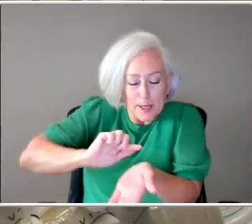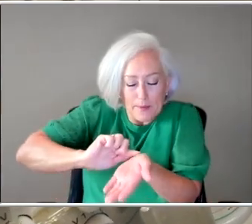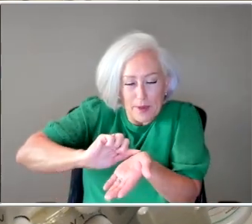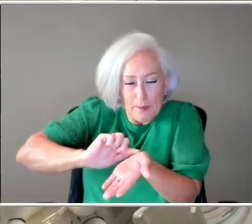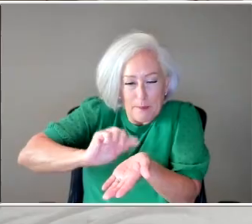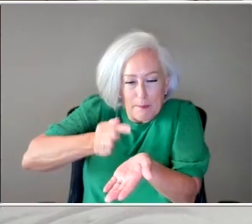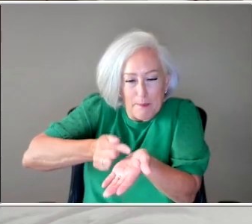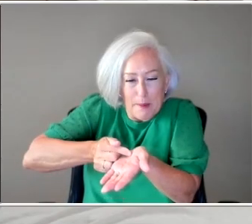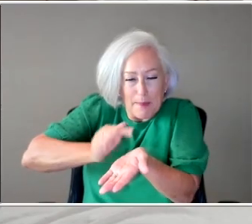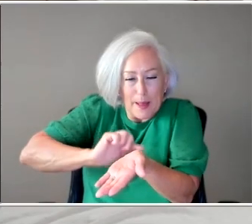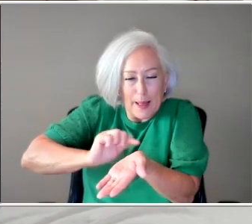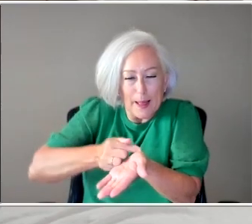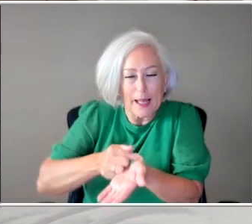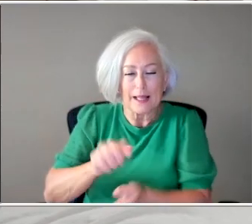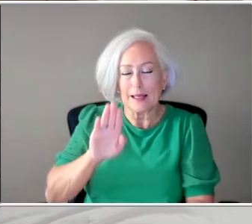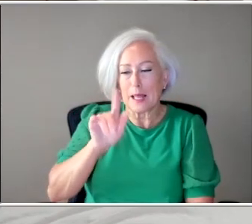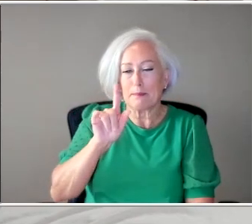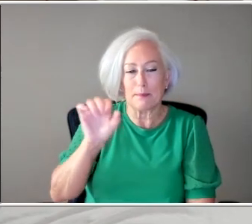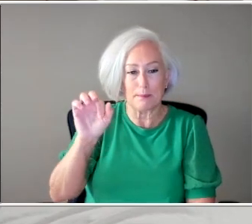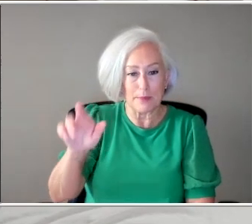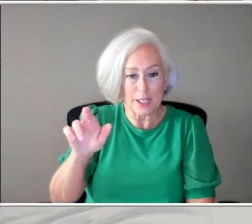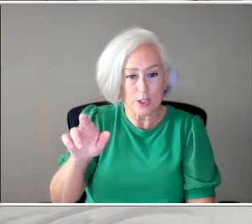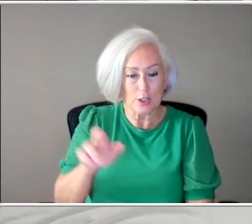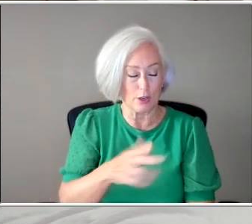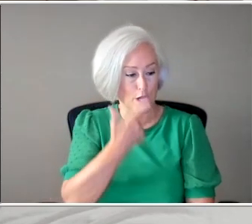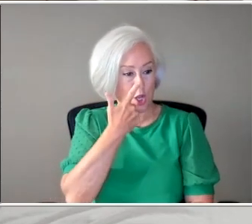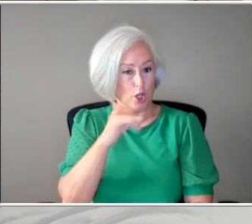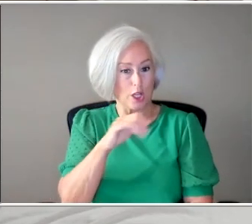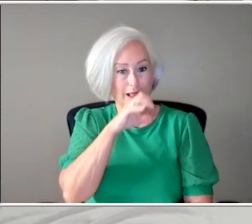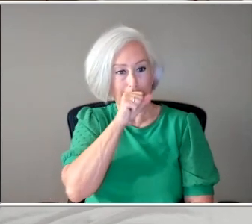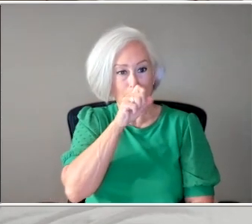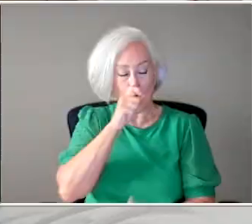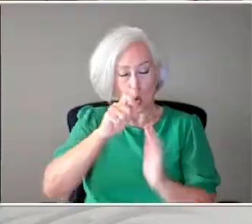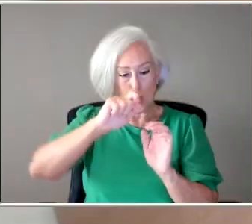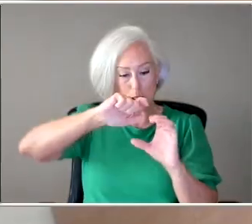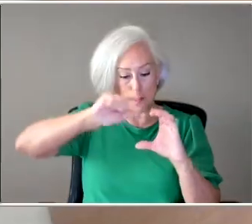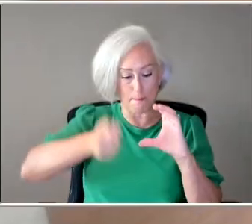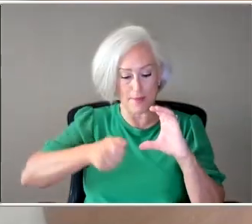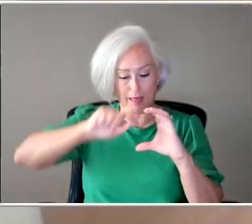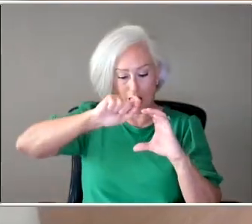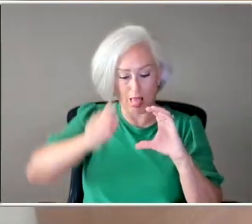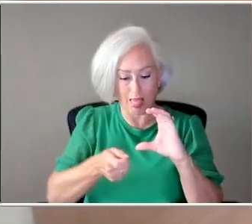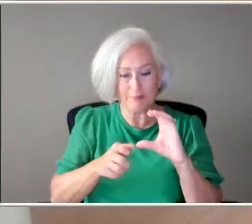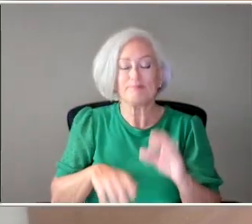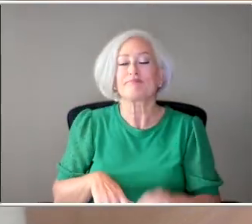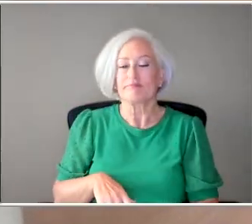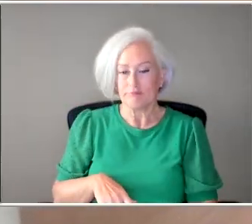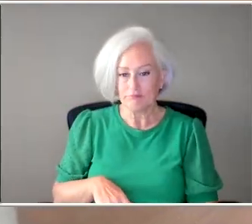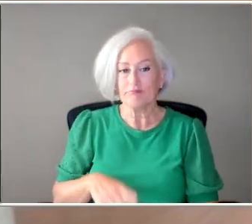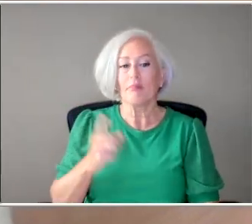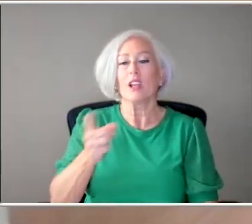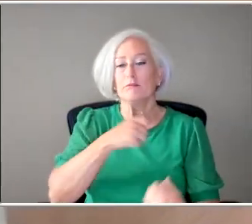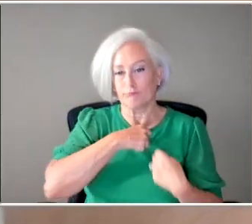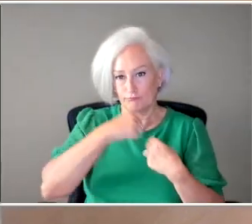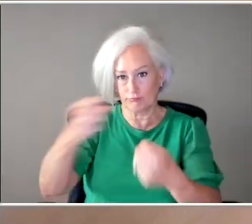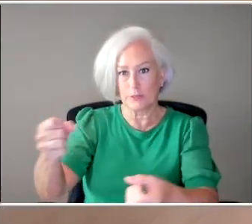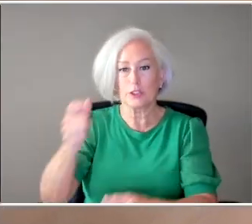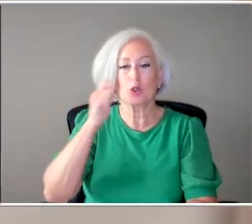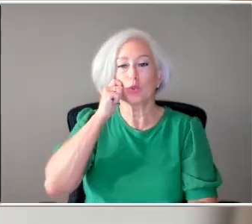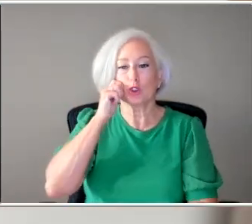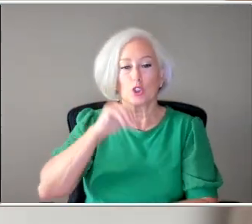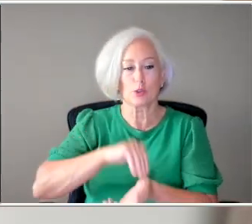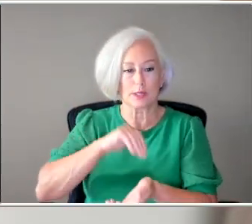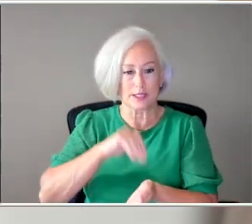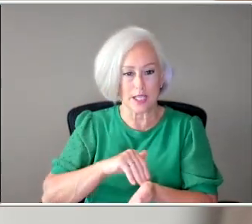like an orange peel. Finally, she drove 2 hours to a dermatologist in another town who correctly diagnosed the orange patches as